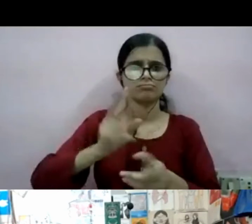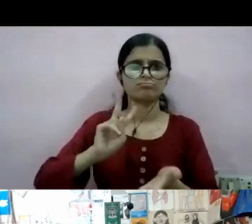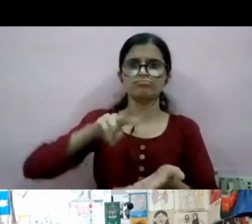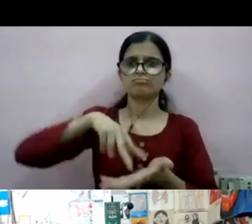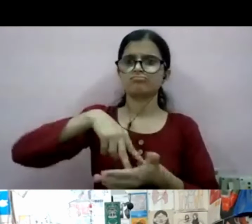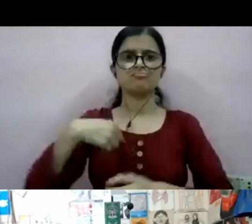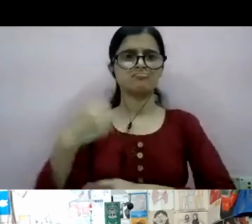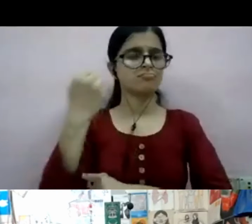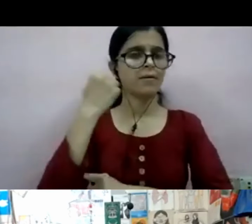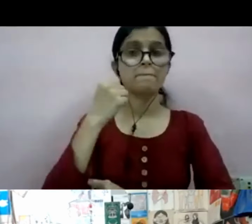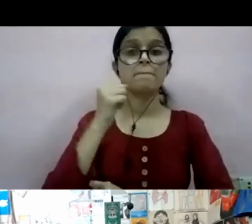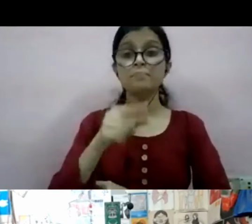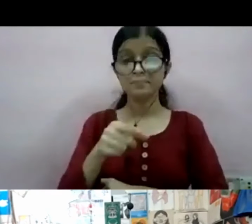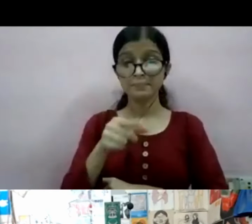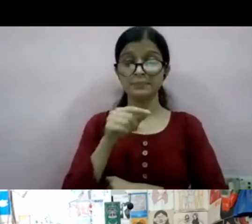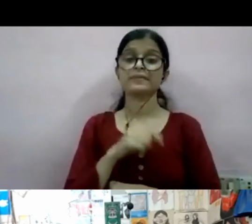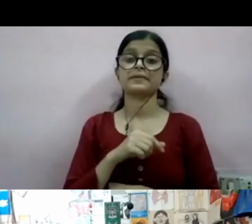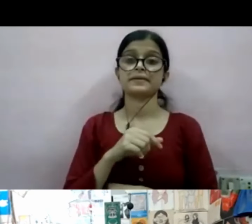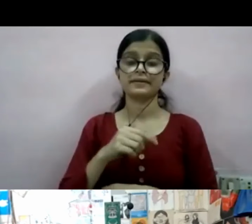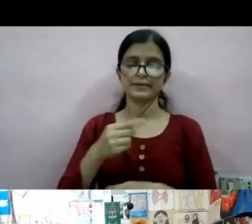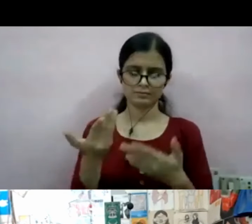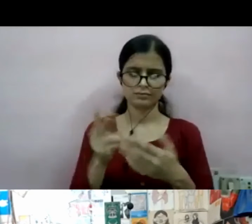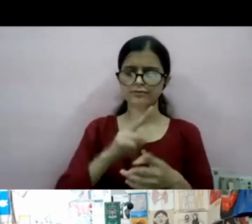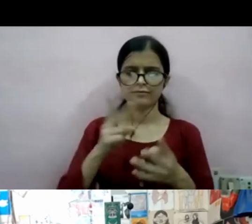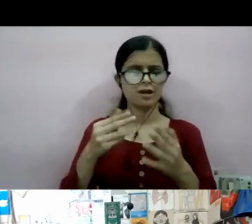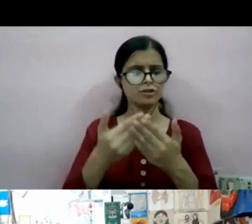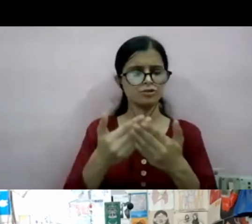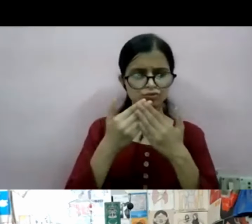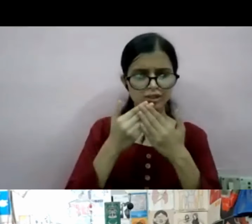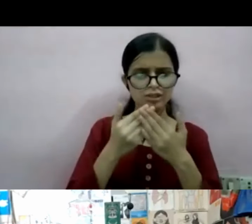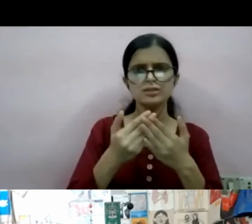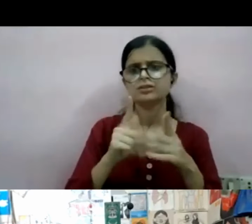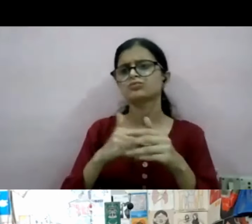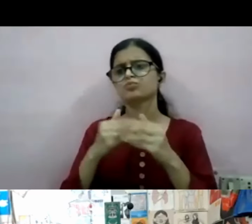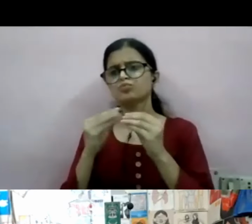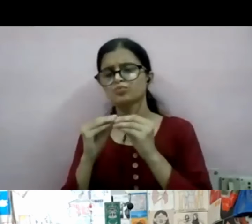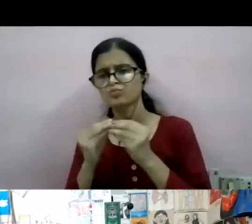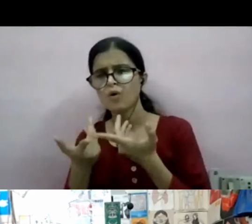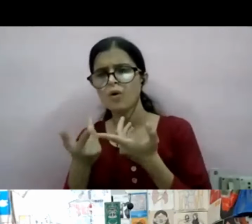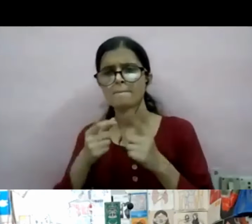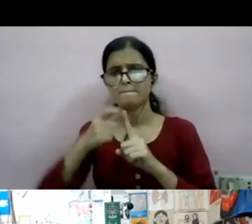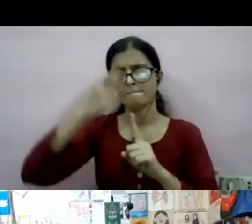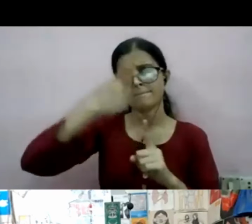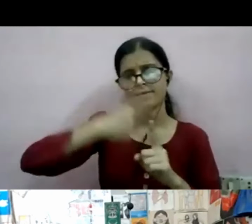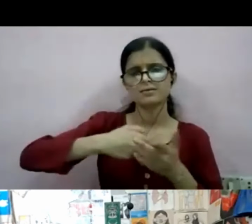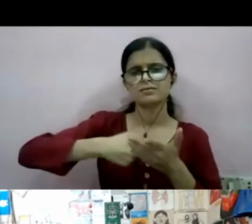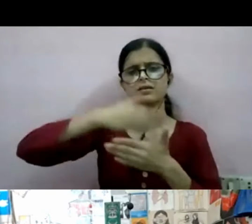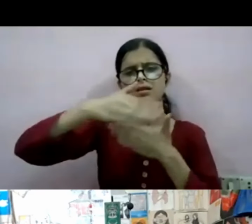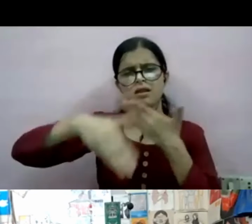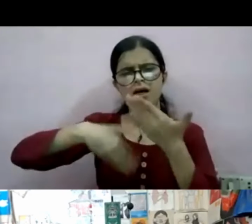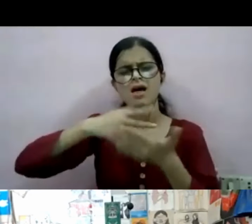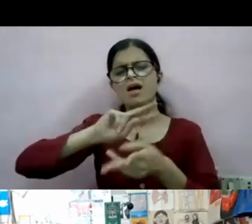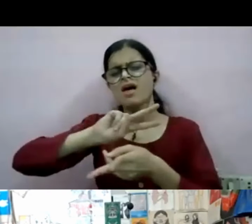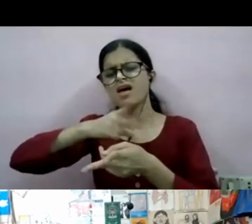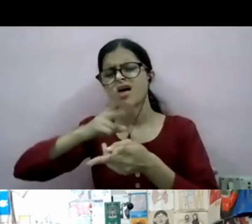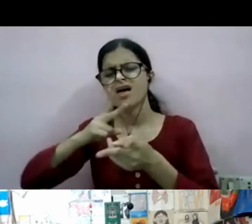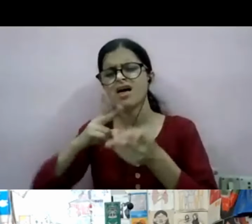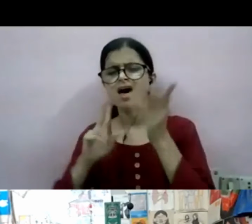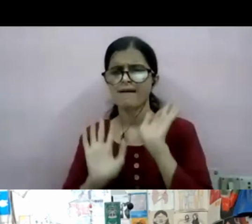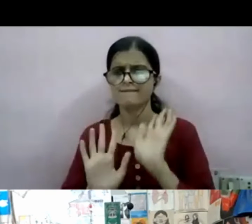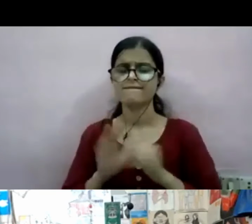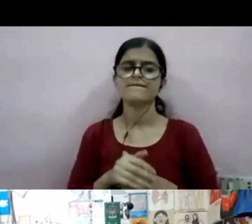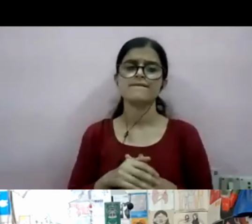real consequences in terms of education, employment, uh, personal relationships, and so on. And they in